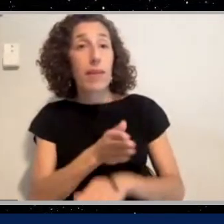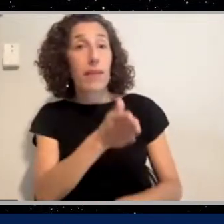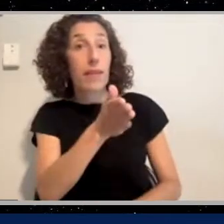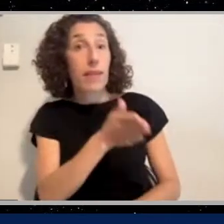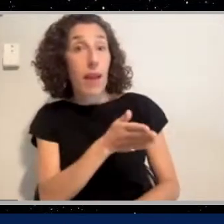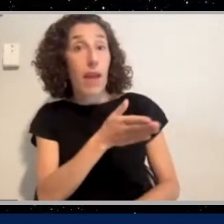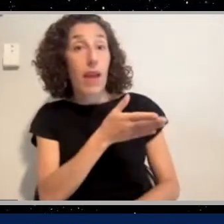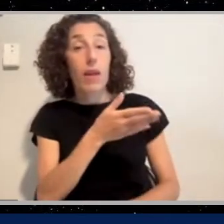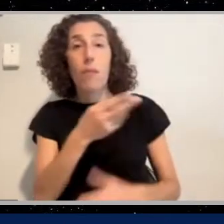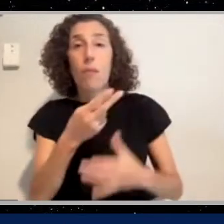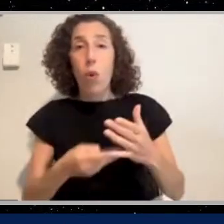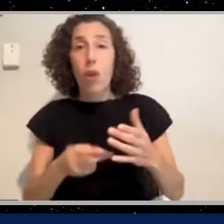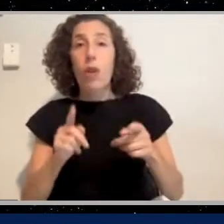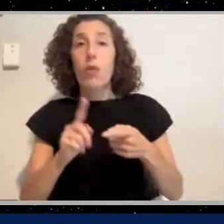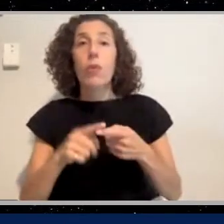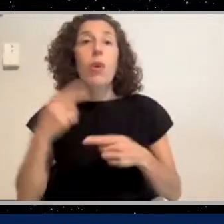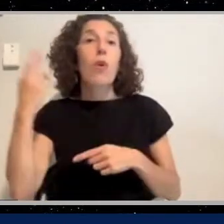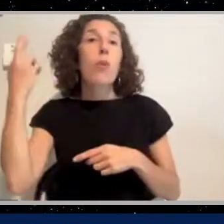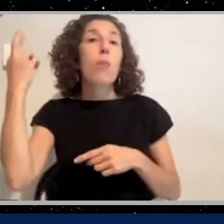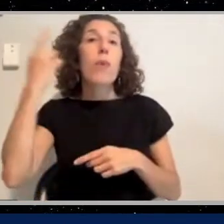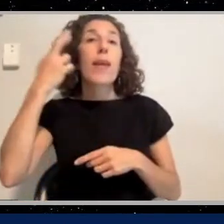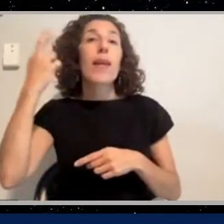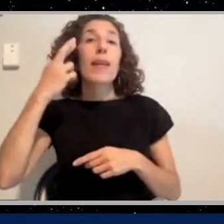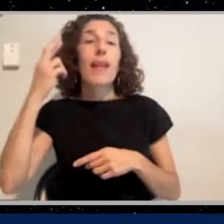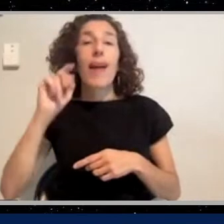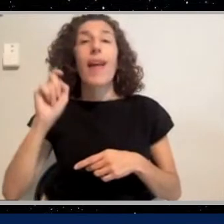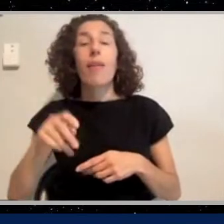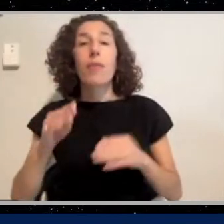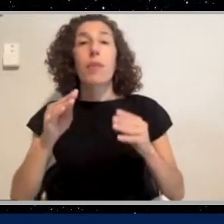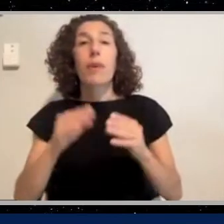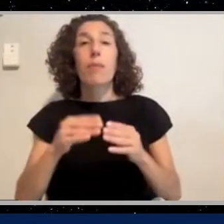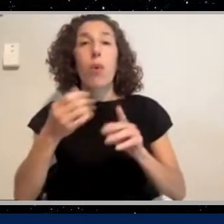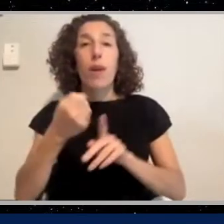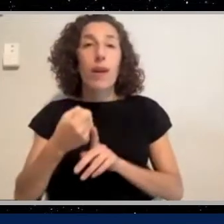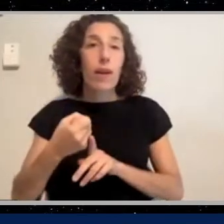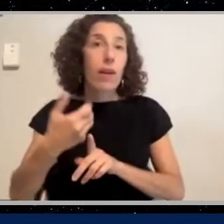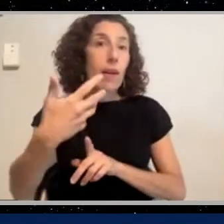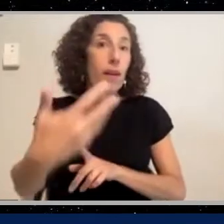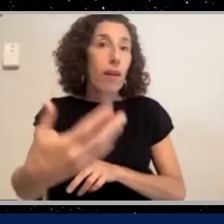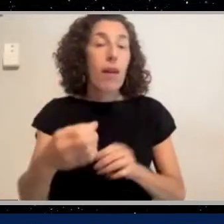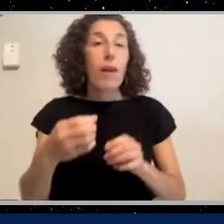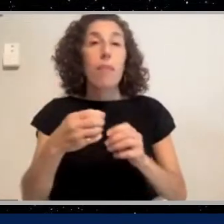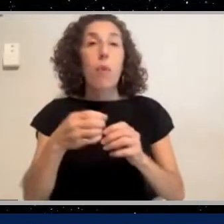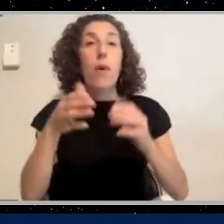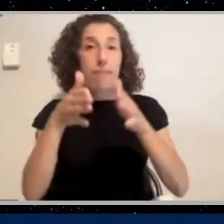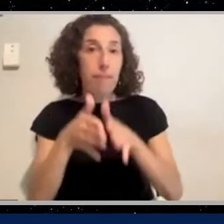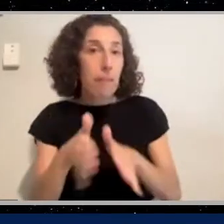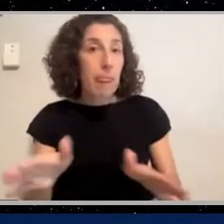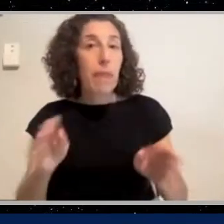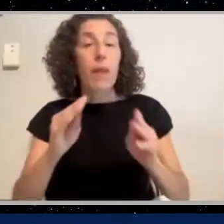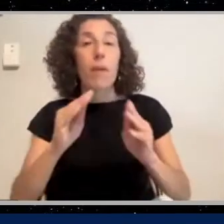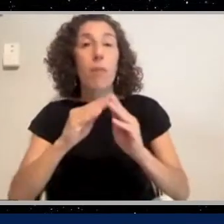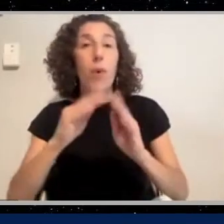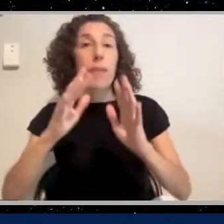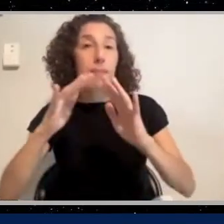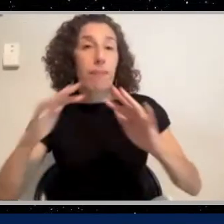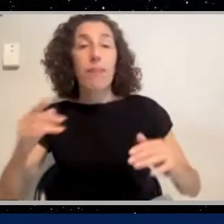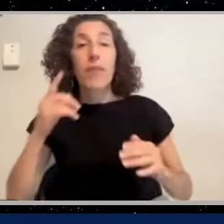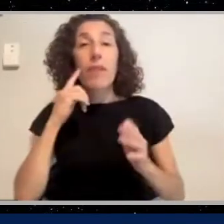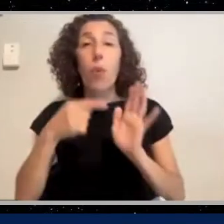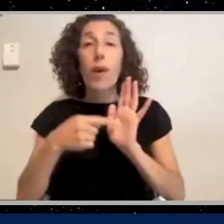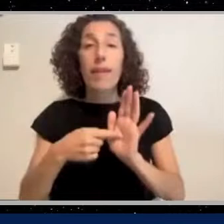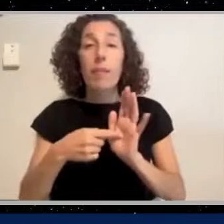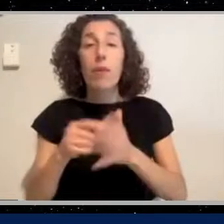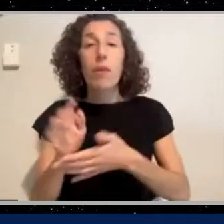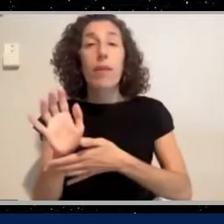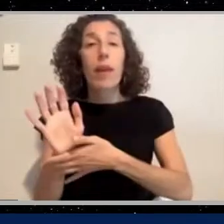of examples where NASA maybe didn't get it so right. Some people may have seen the Hidden Figures, movie